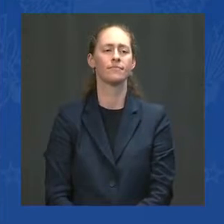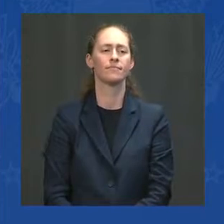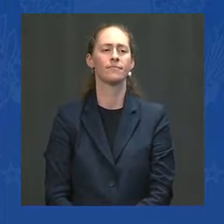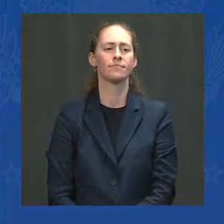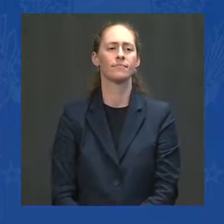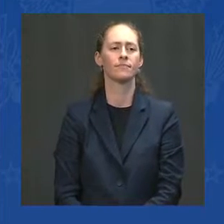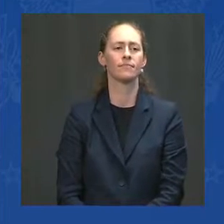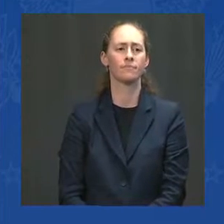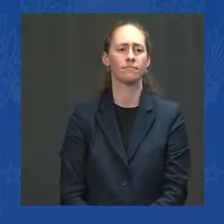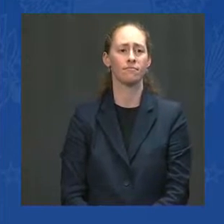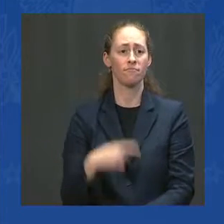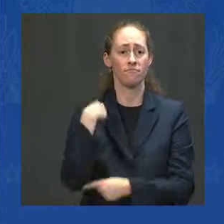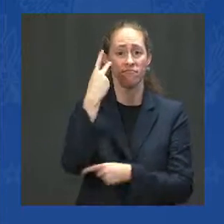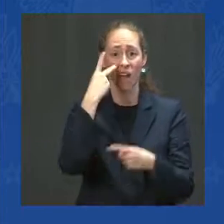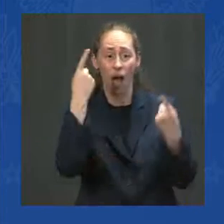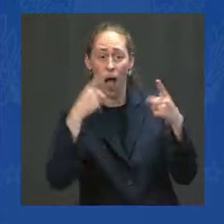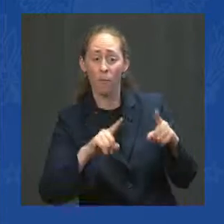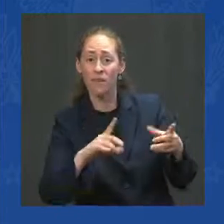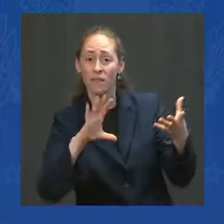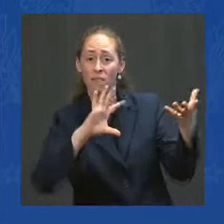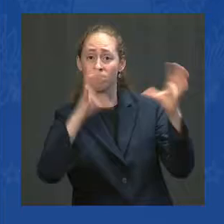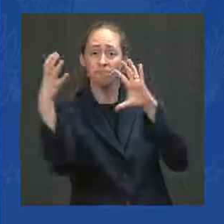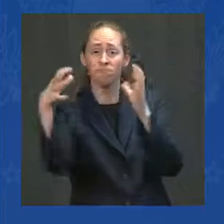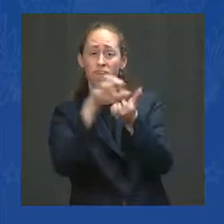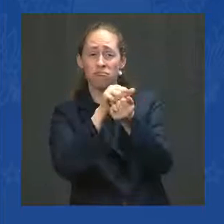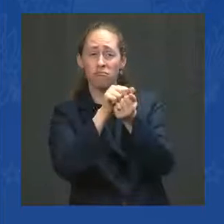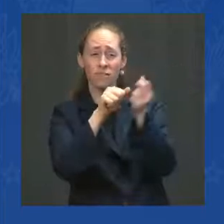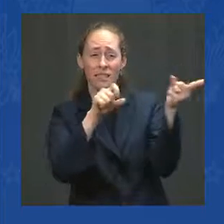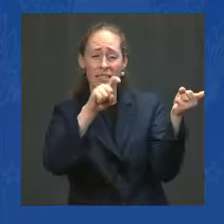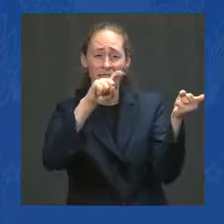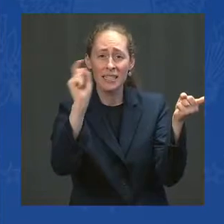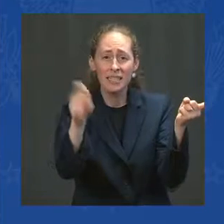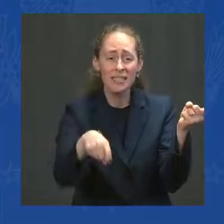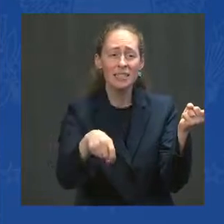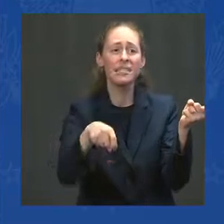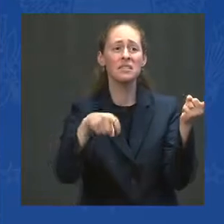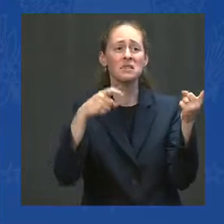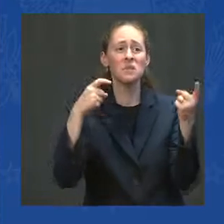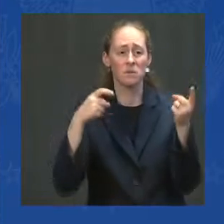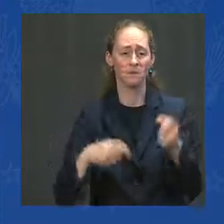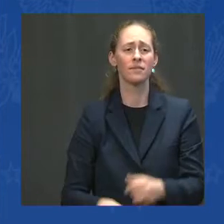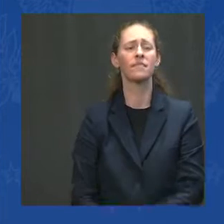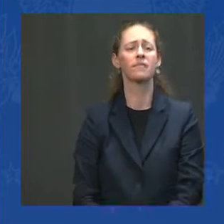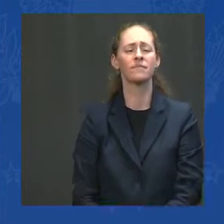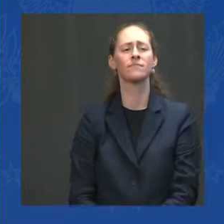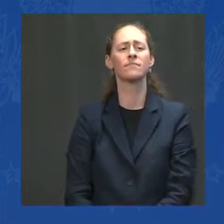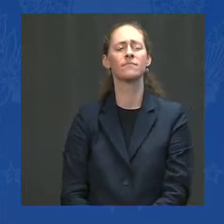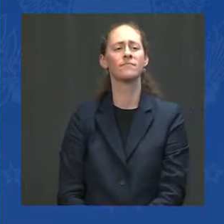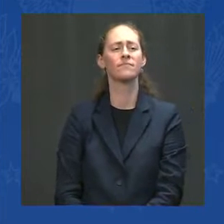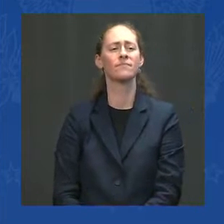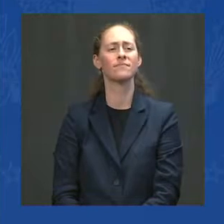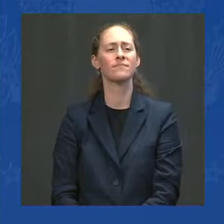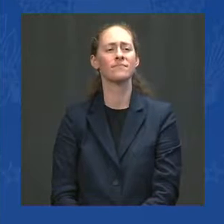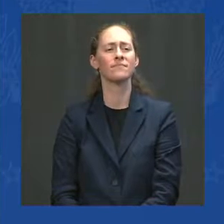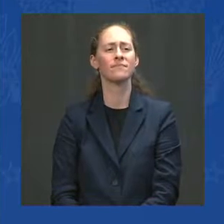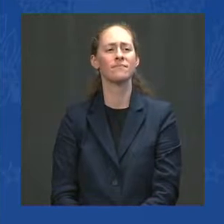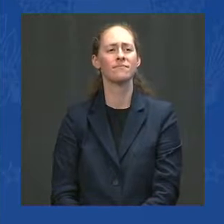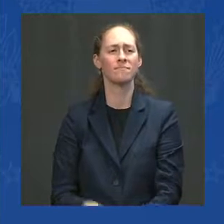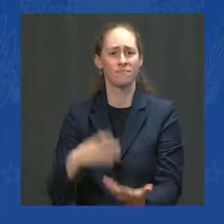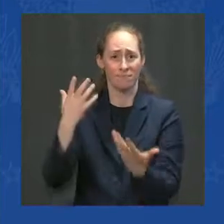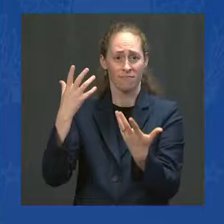in Texas and other places when transmission lines carrying power were taken down by extreme and unanticipated